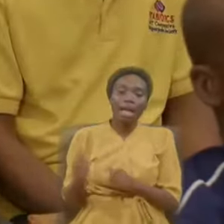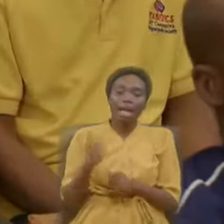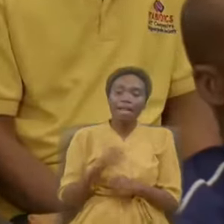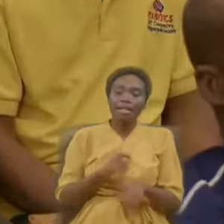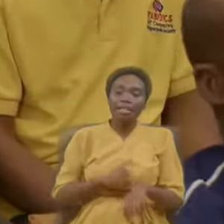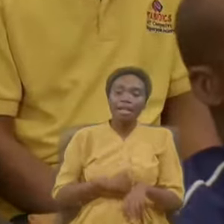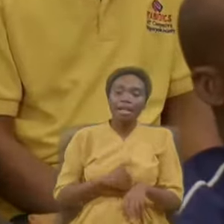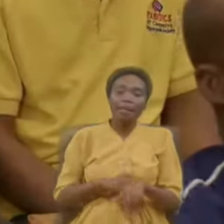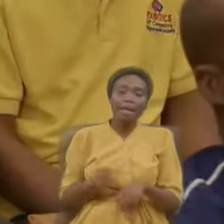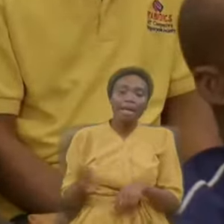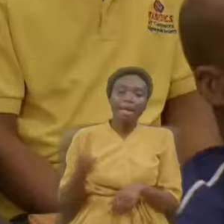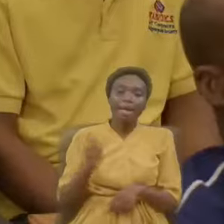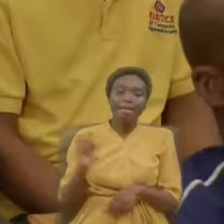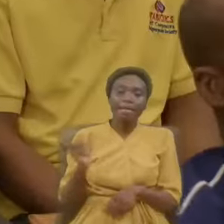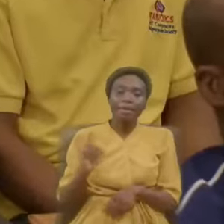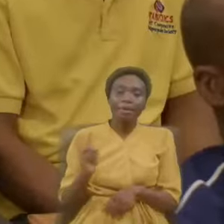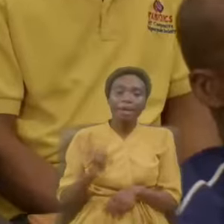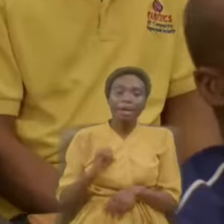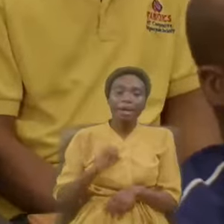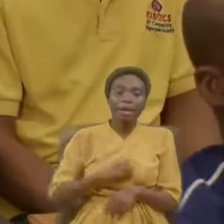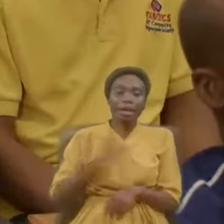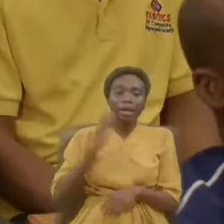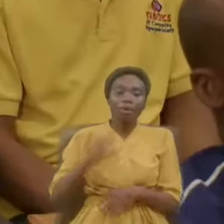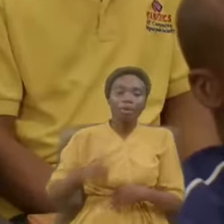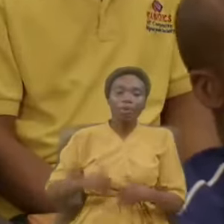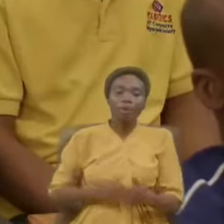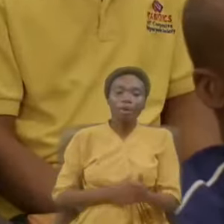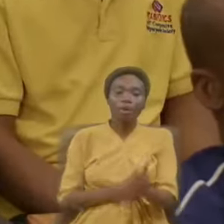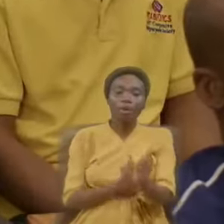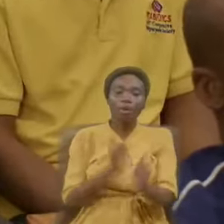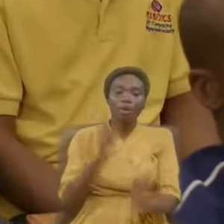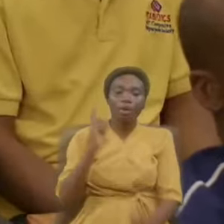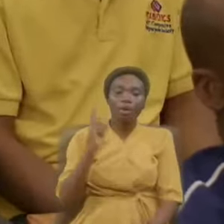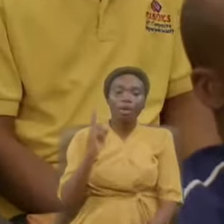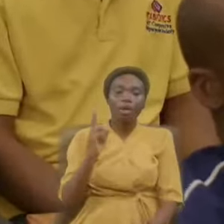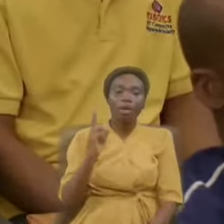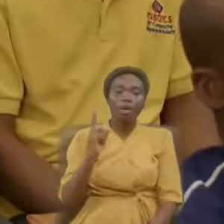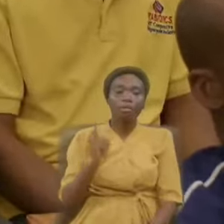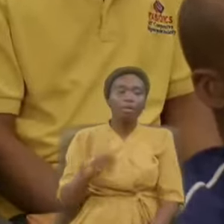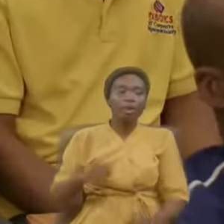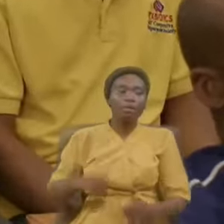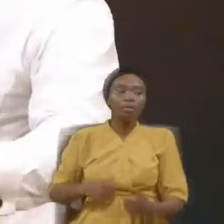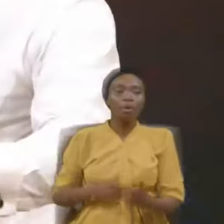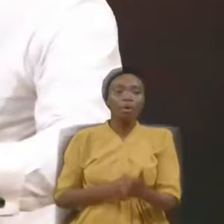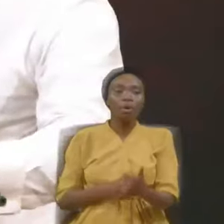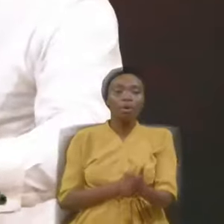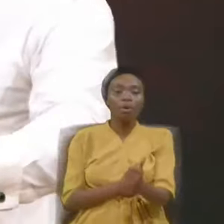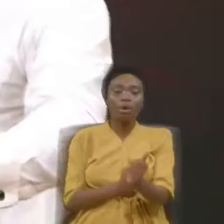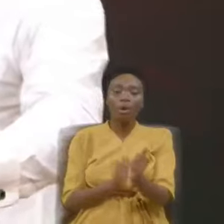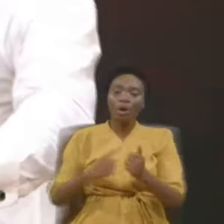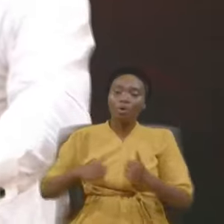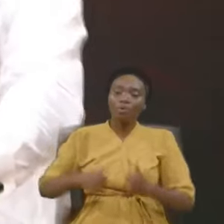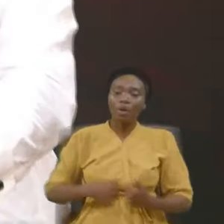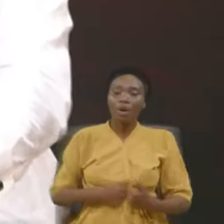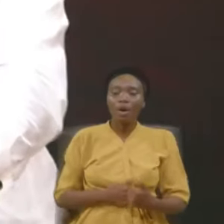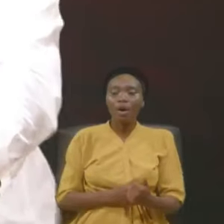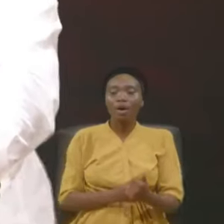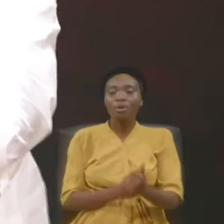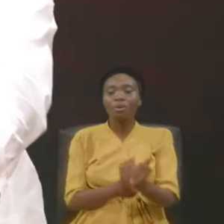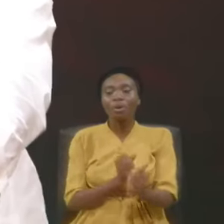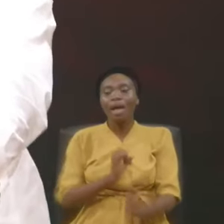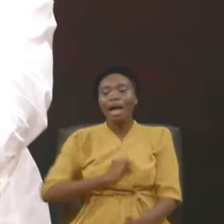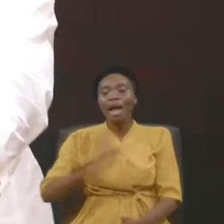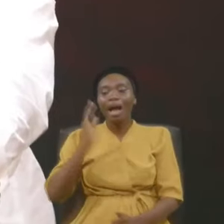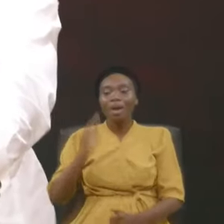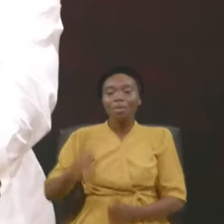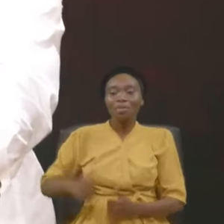Oh, anywhere, everywhere, I will follow him. Follow,